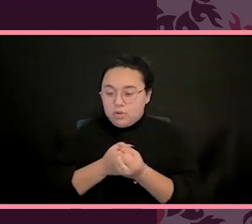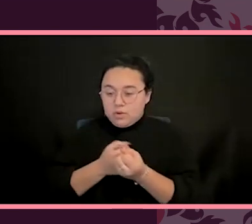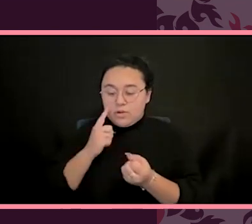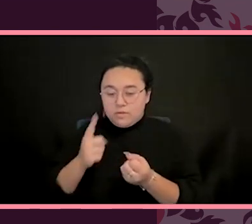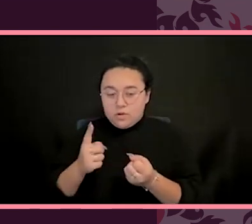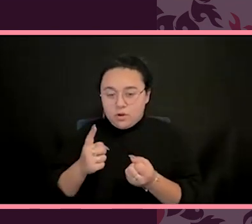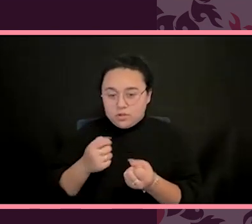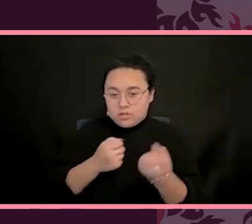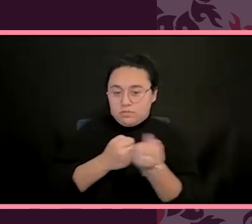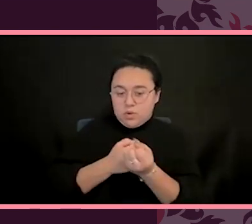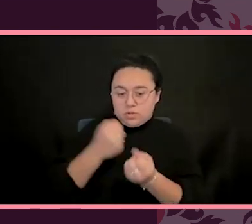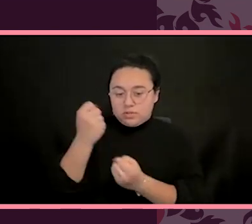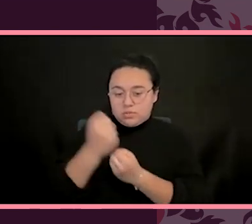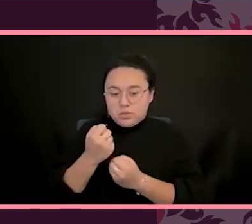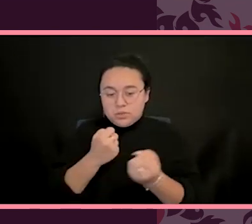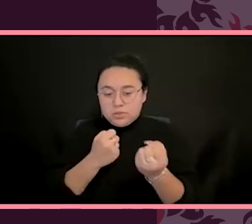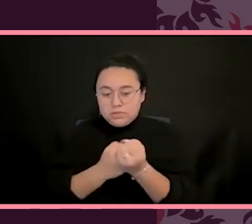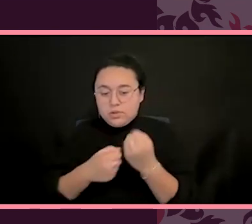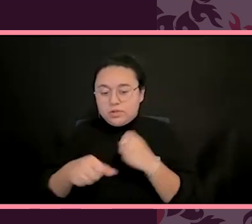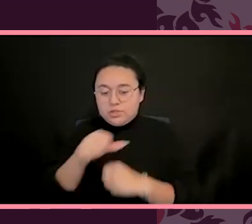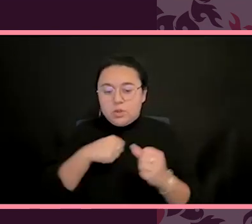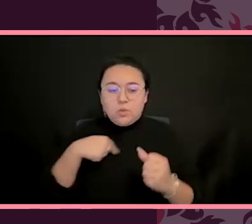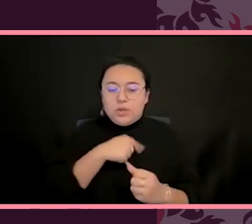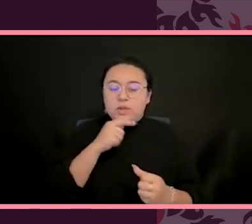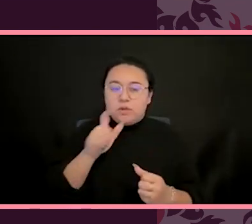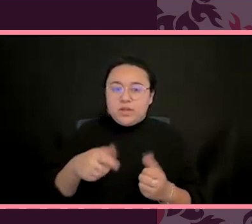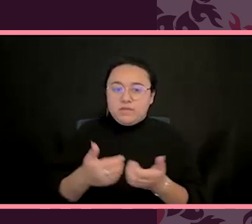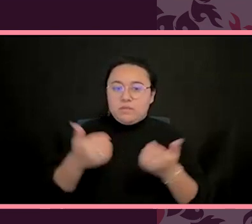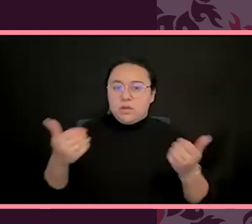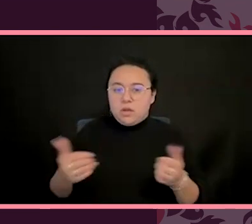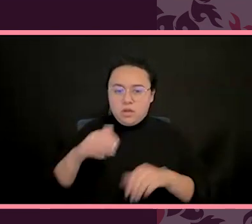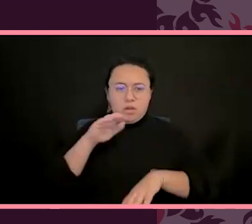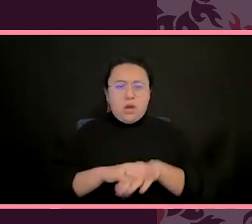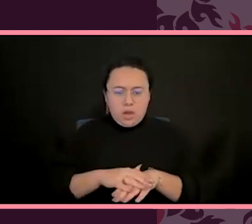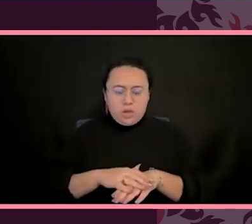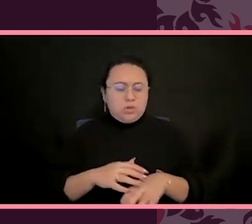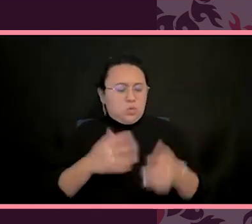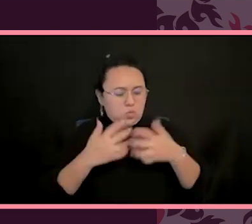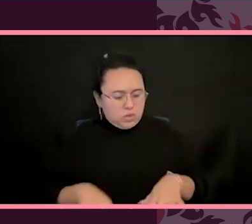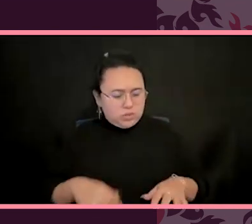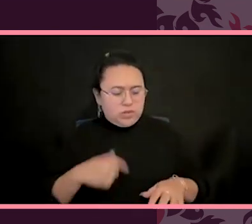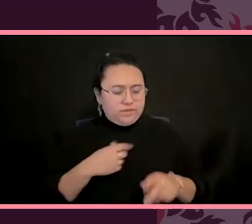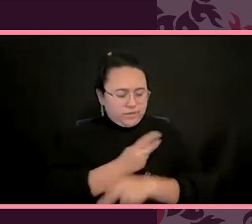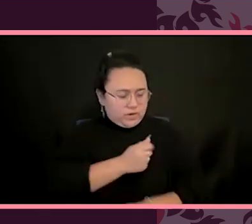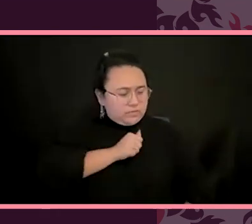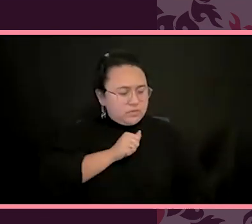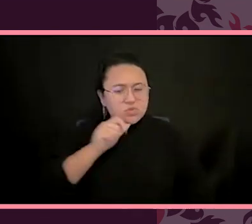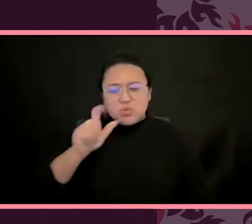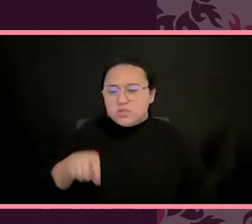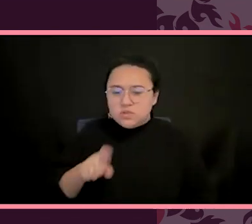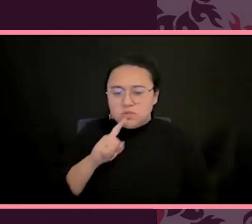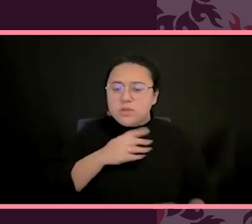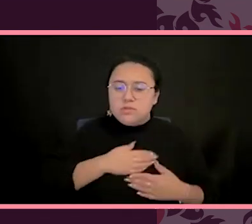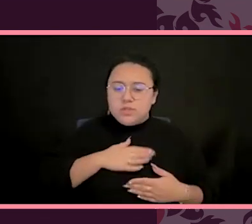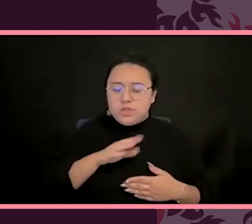holding each other, that we don't have to be individually on and put together and figure it out. And really appreciating